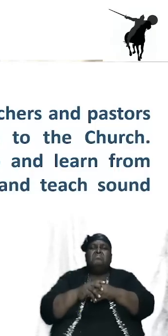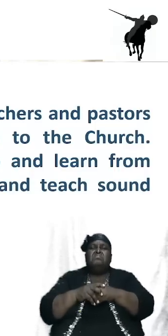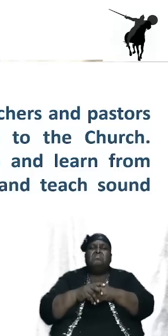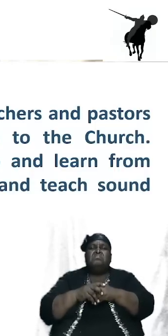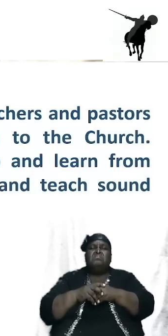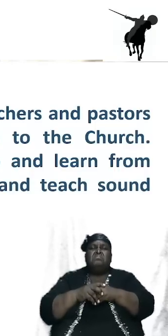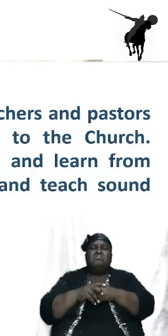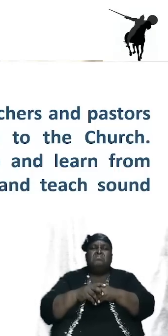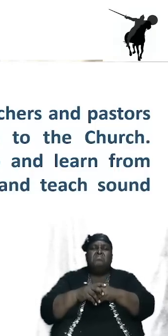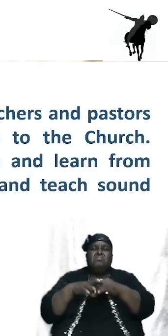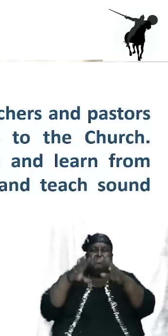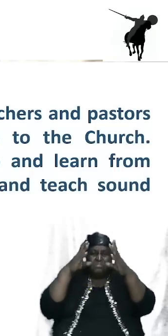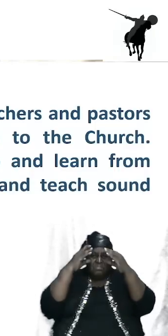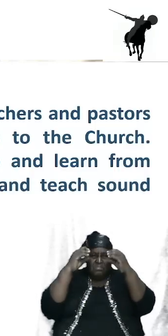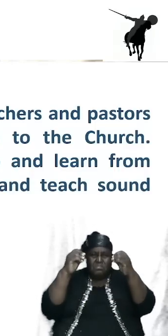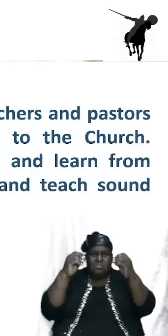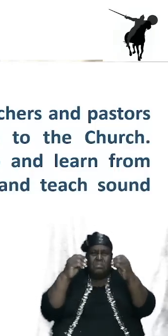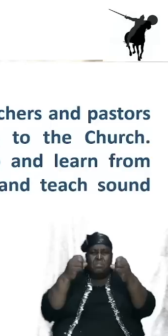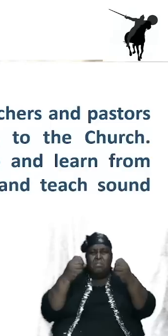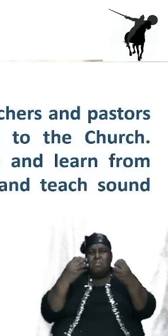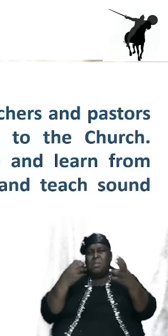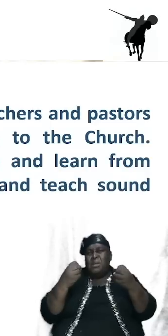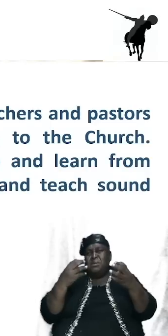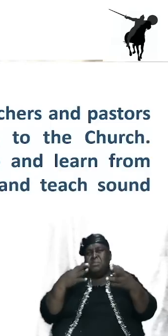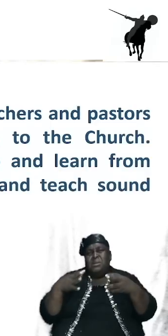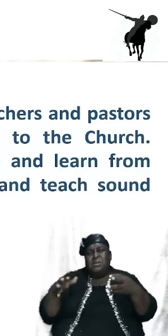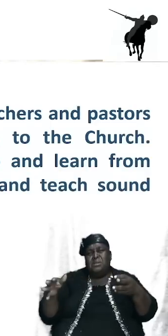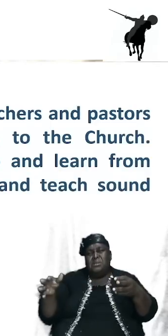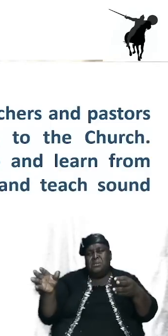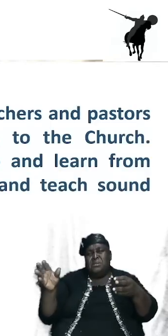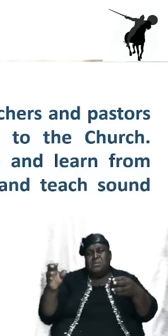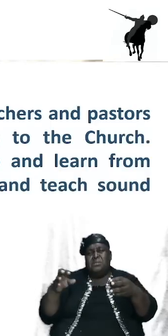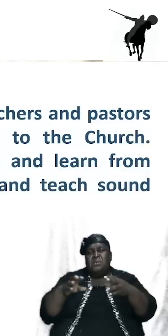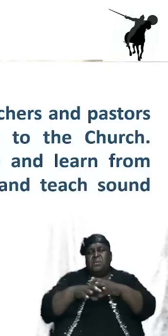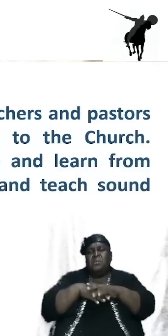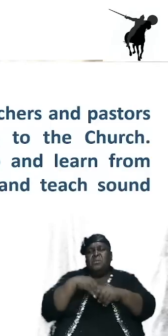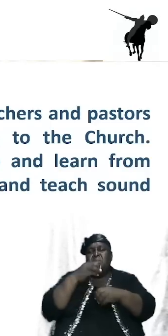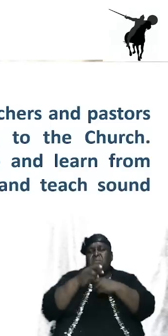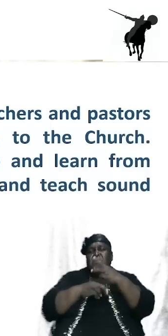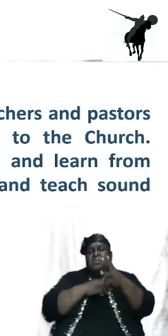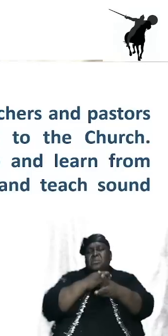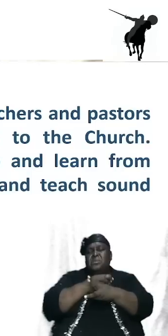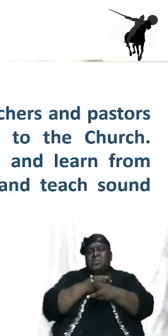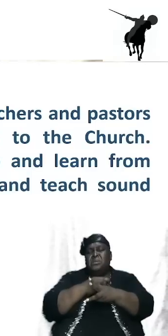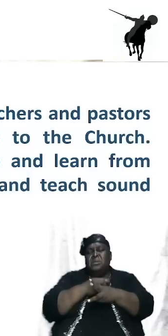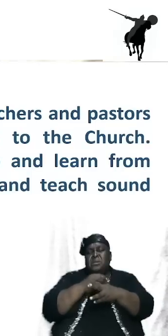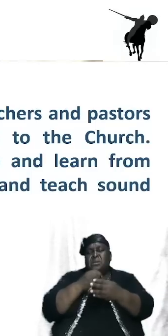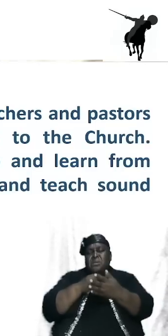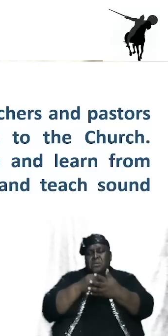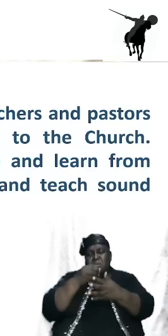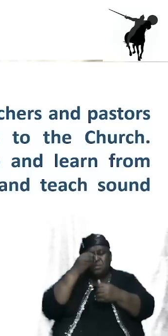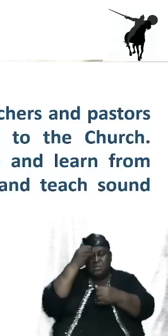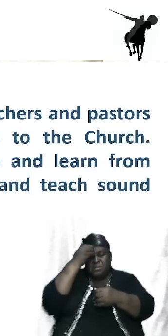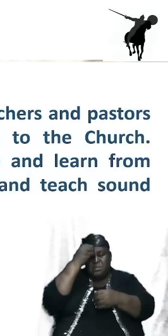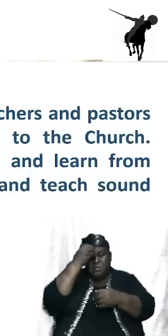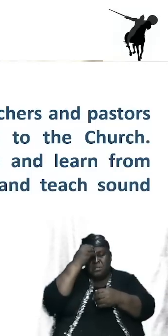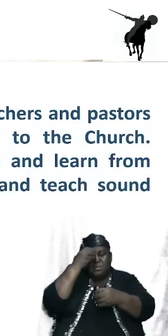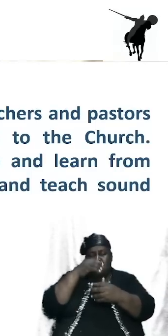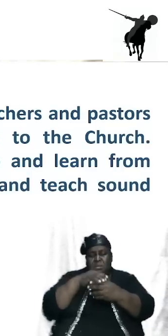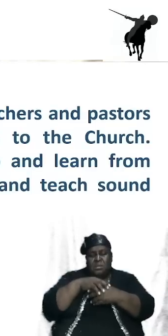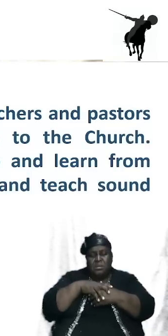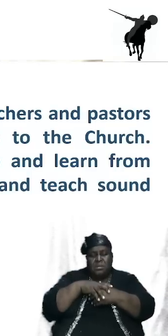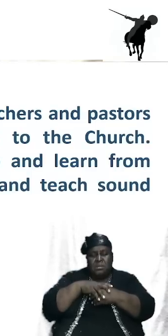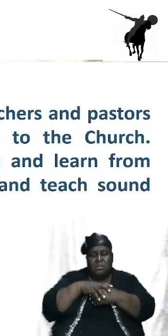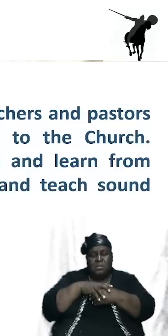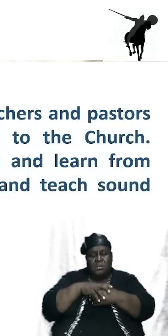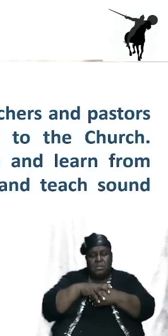21st Century. A lot of things out there you can learn. You understand? Find good, appointed teachers. No. Don't jump on